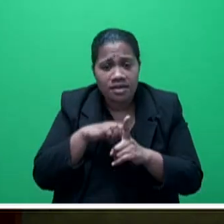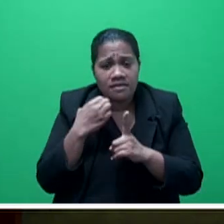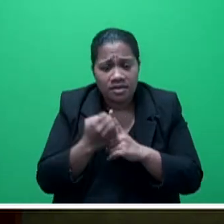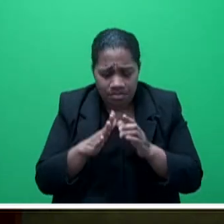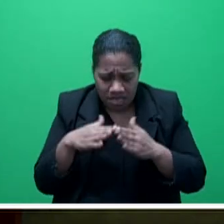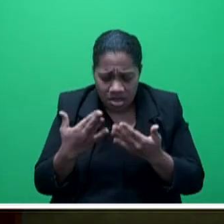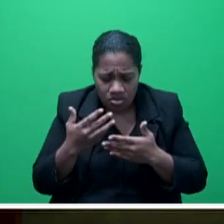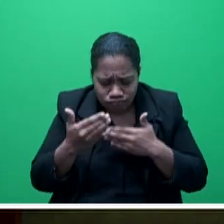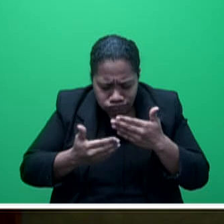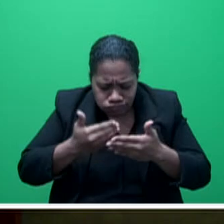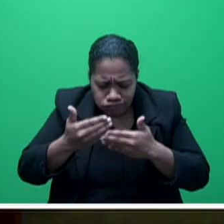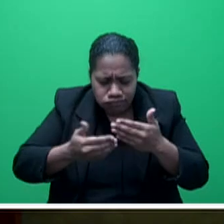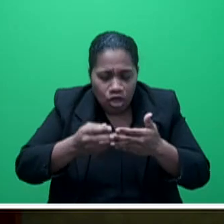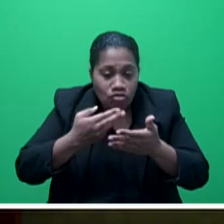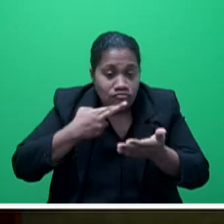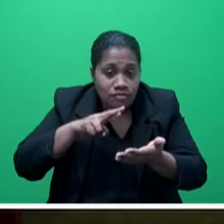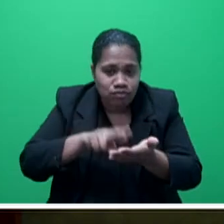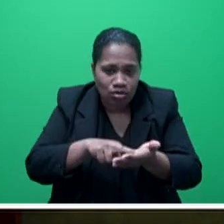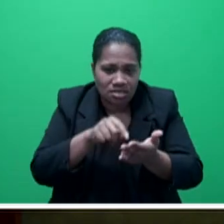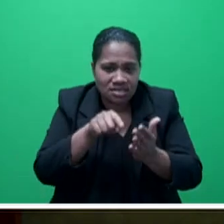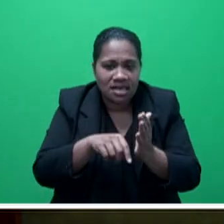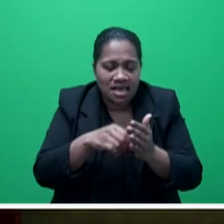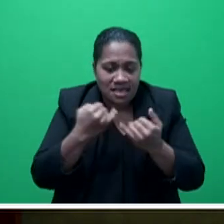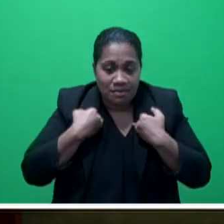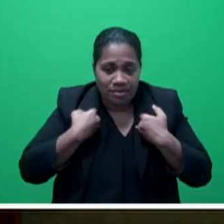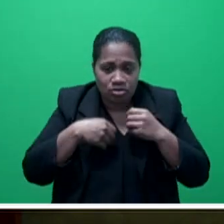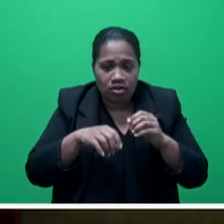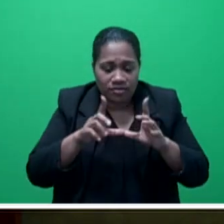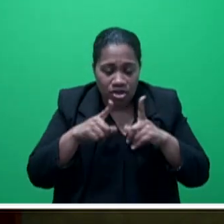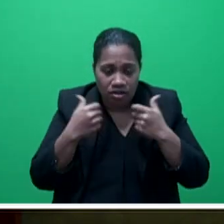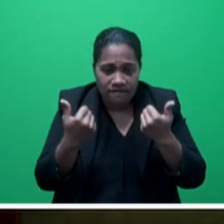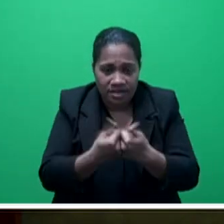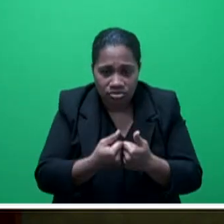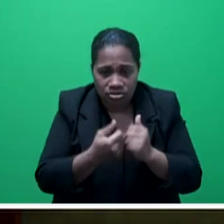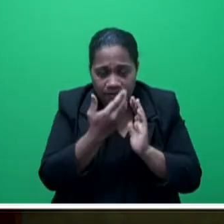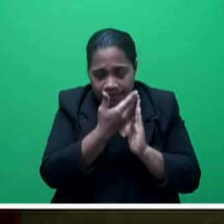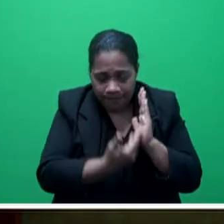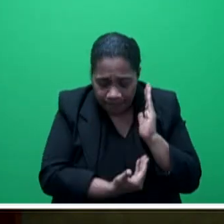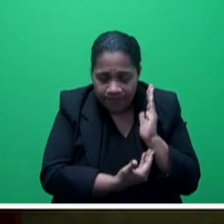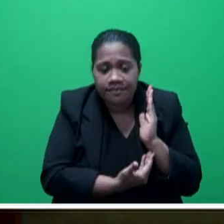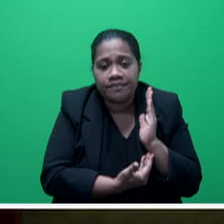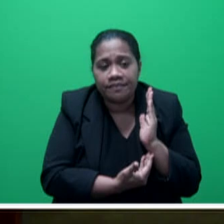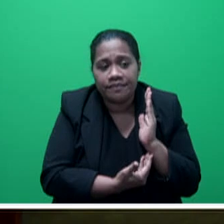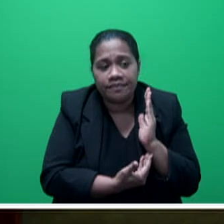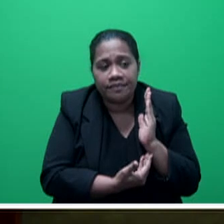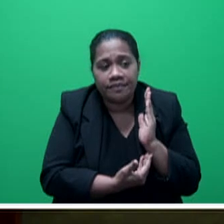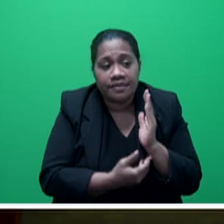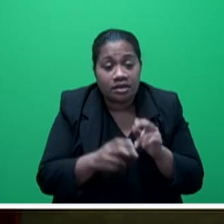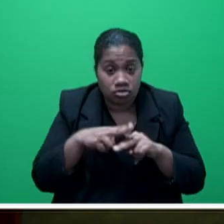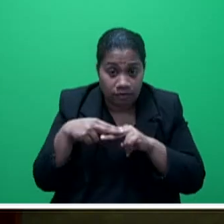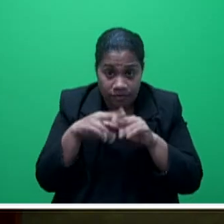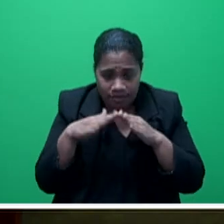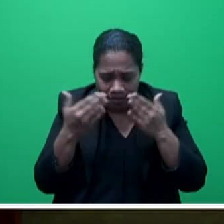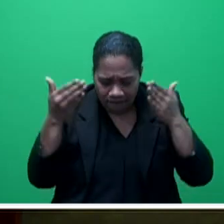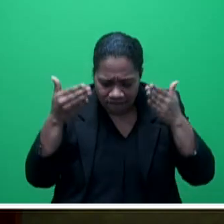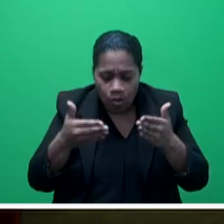its implementation of the Convention on Biological Diversity as part of the 6th National Reporting. Fiji will focus its